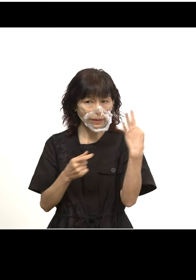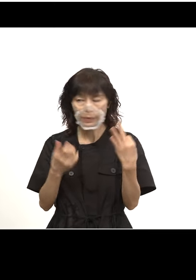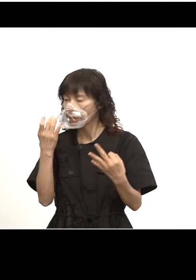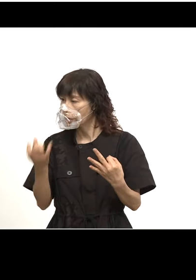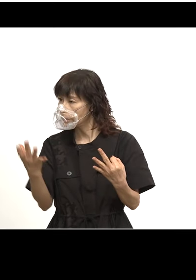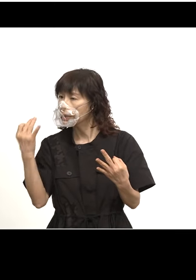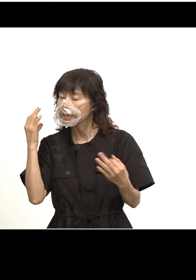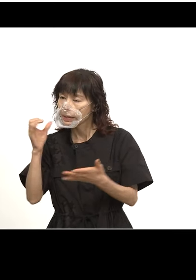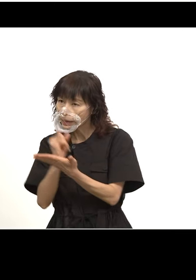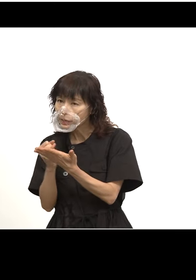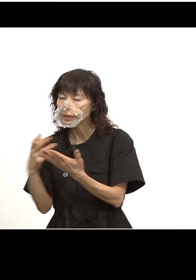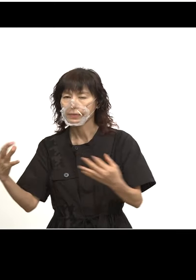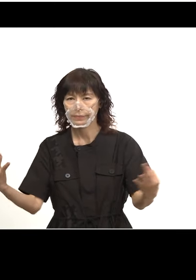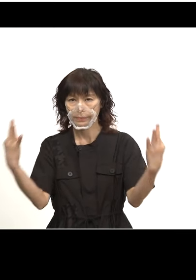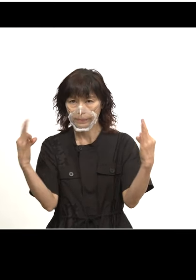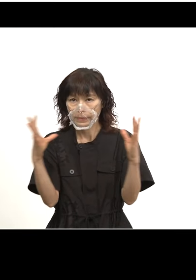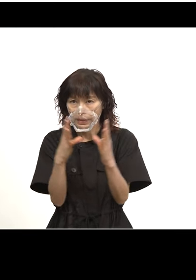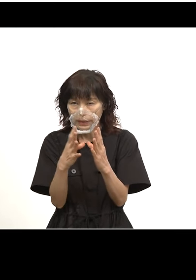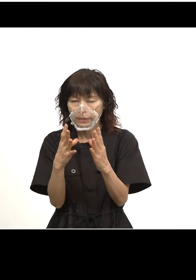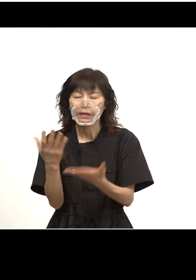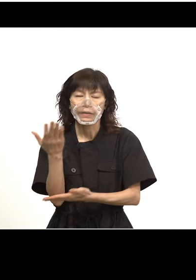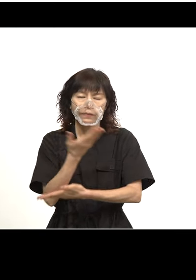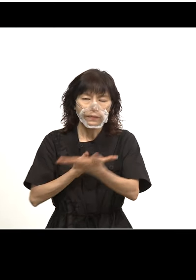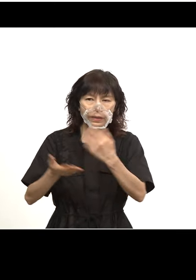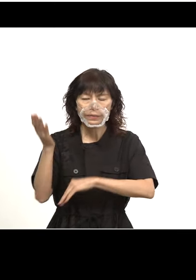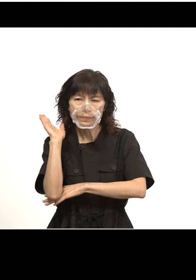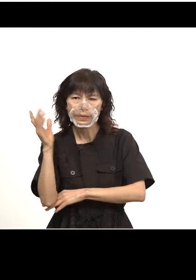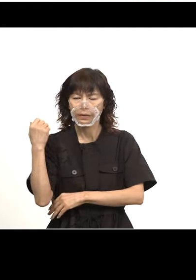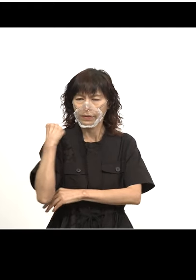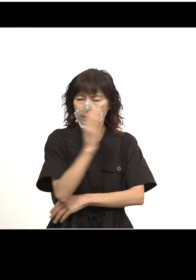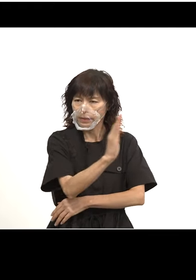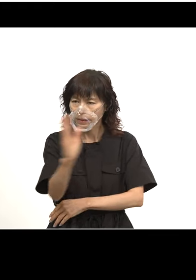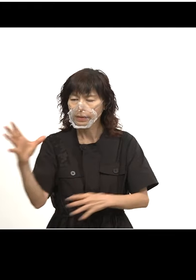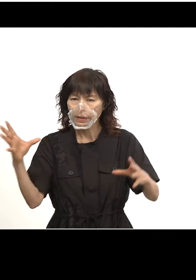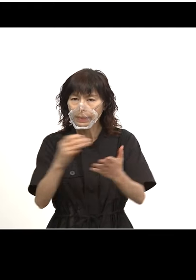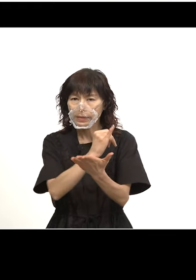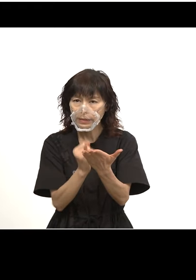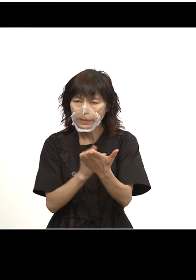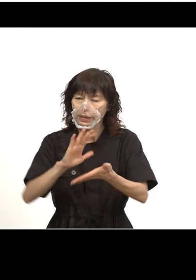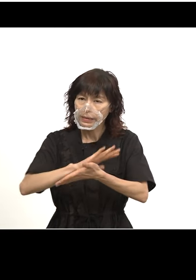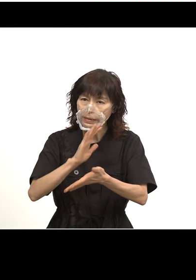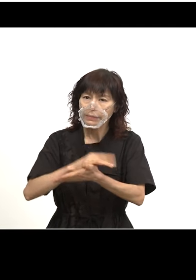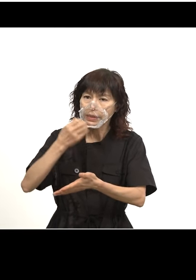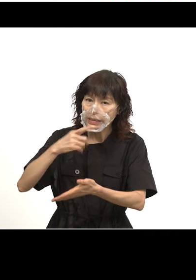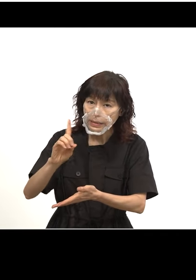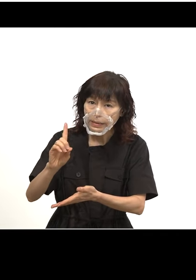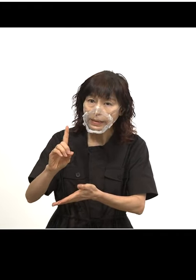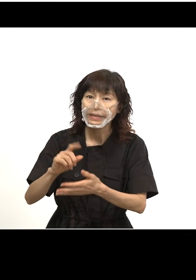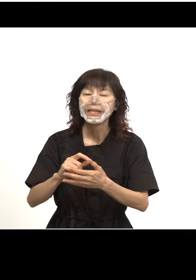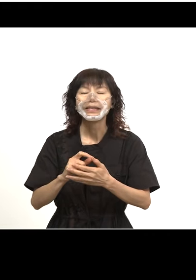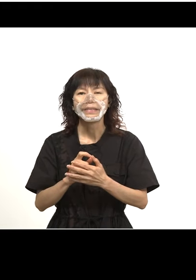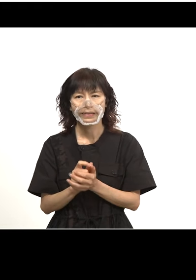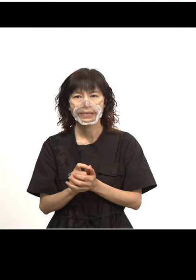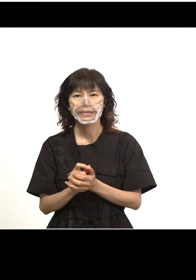knowledge in discovering and cultivating arts for people with different abilities, while exploring effective methods and